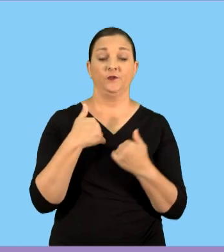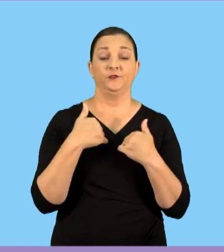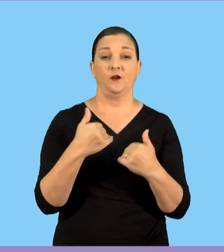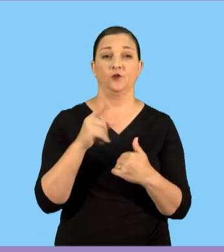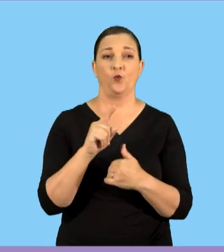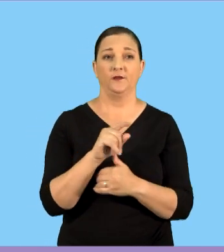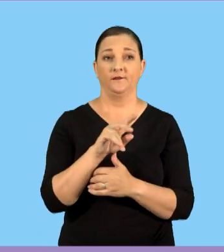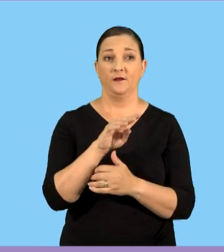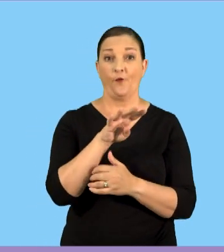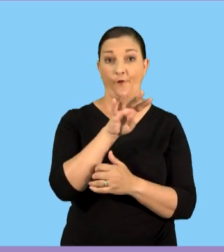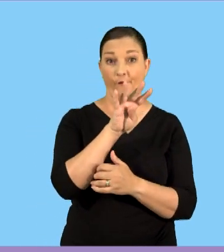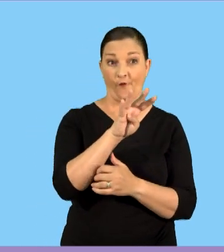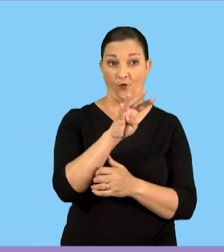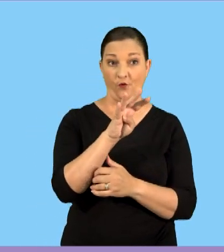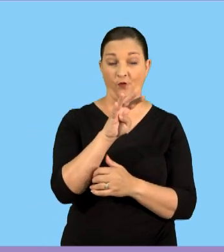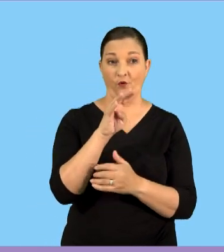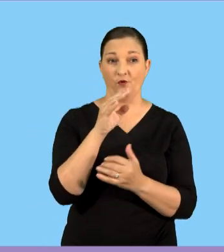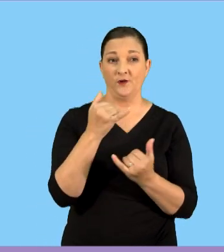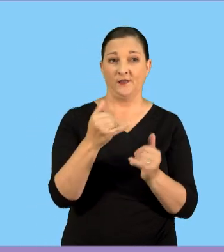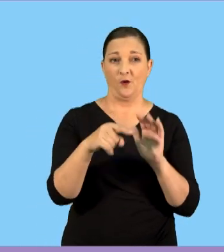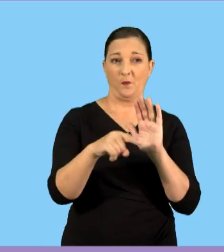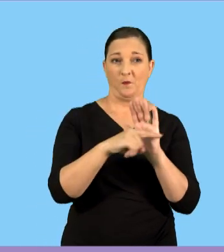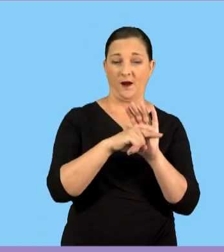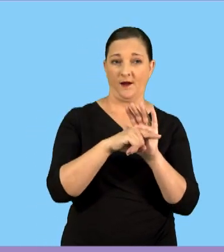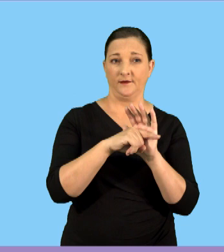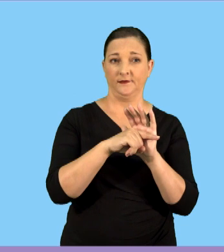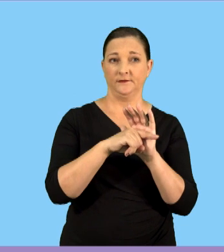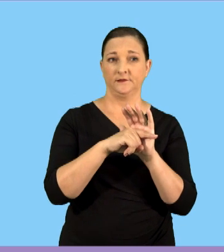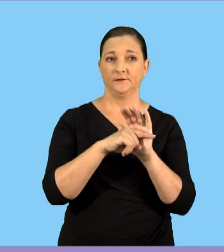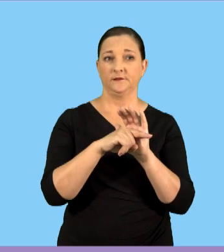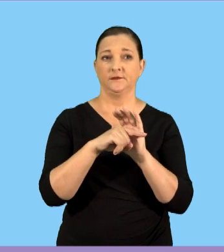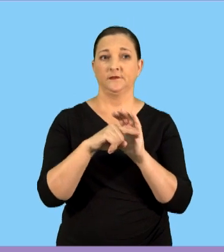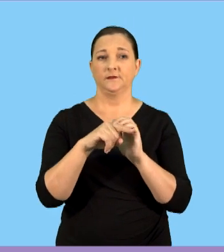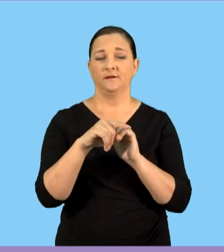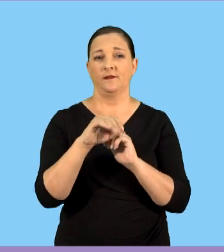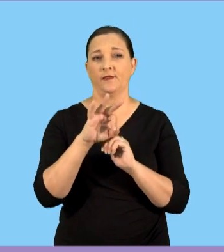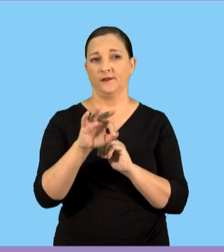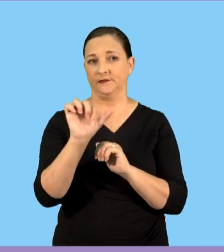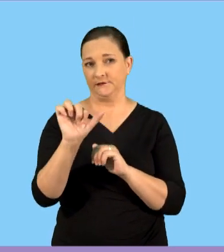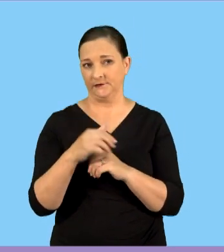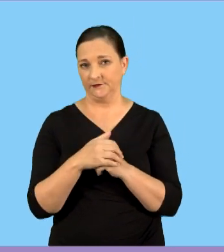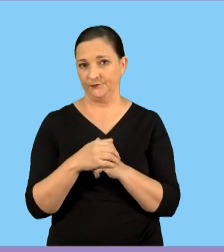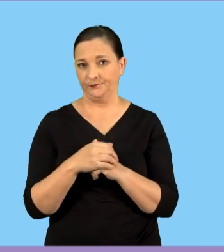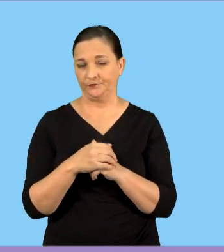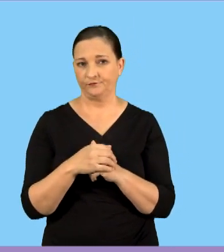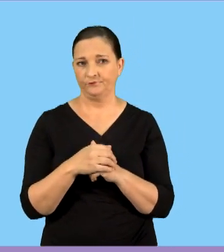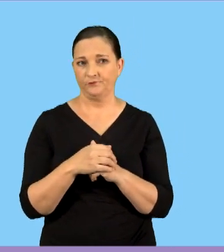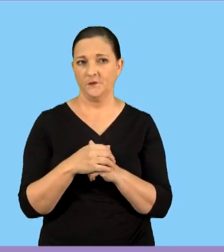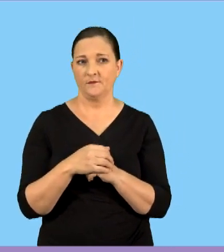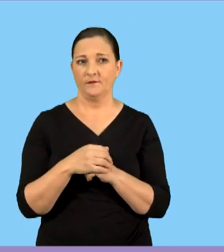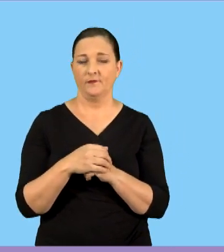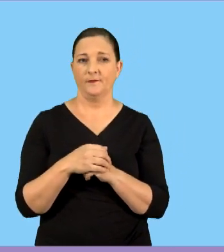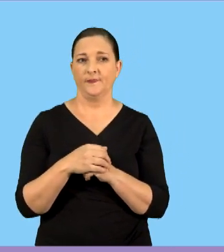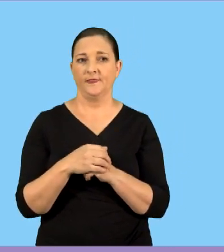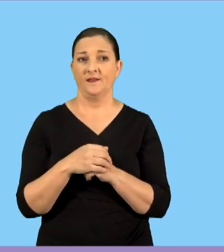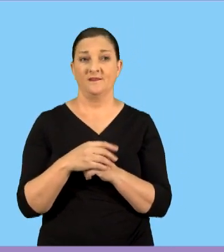a negative 9. That will give us a negative 36. Now we look at a squared and x cubed. They